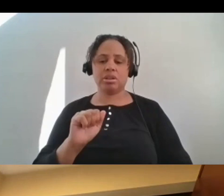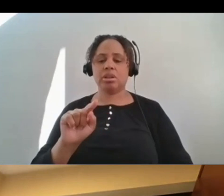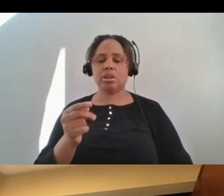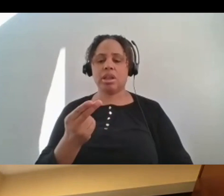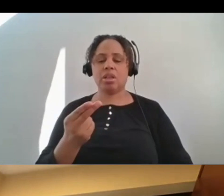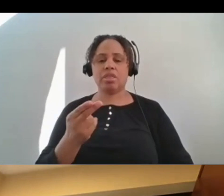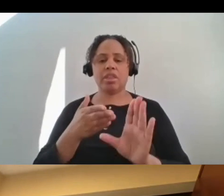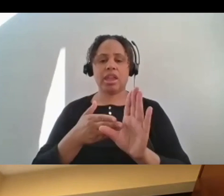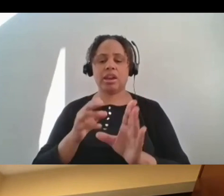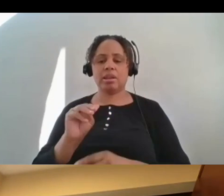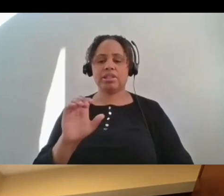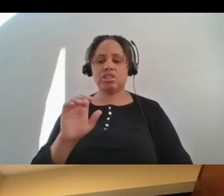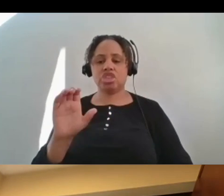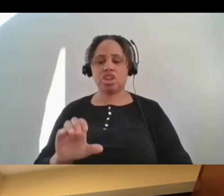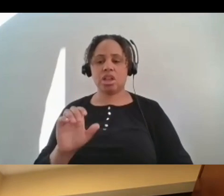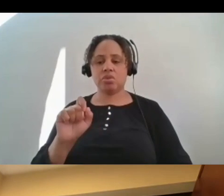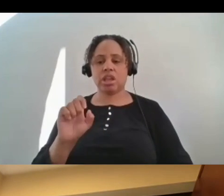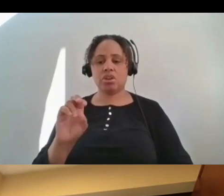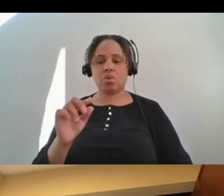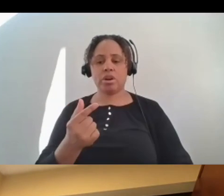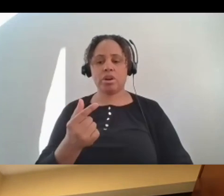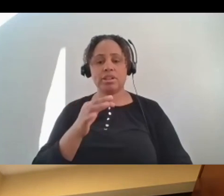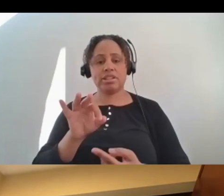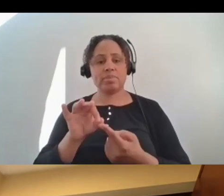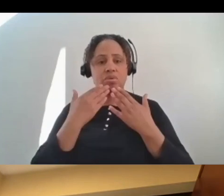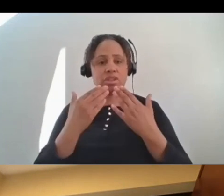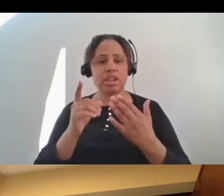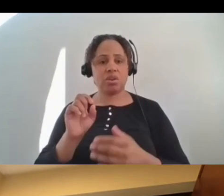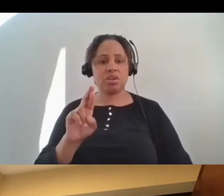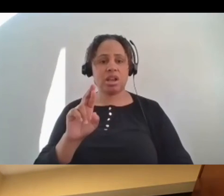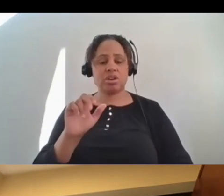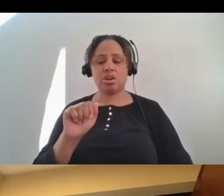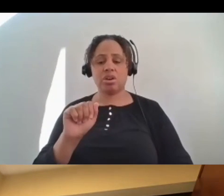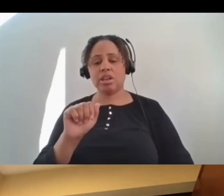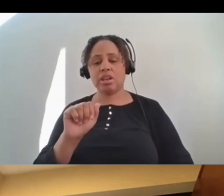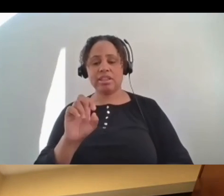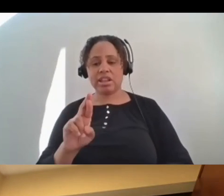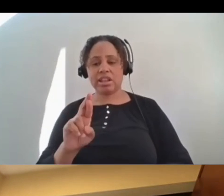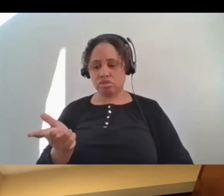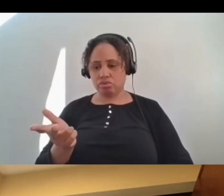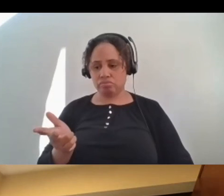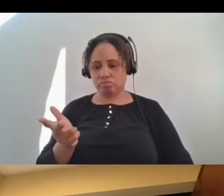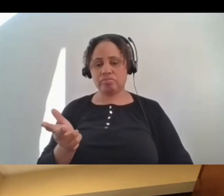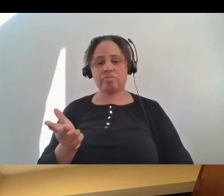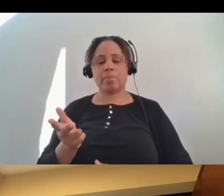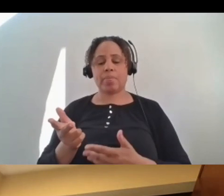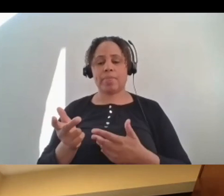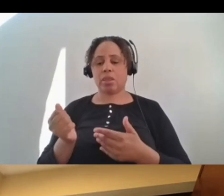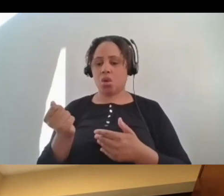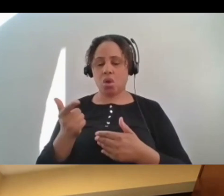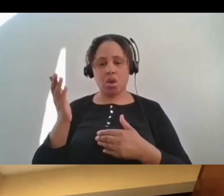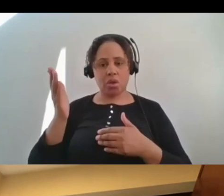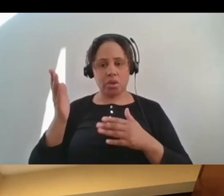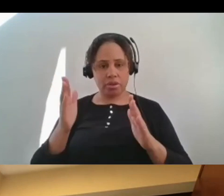health@mccchicago.org. Again, I do want to say a very special thank you to Dr. Mohammed Ahmed, Dr. Nitin Katariya, Sister Khaula Chaudhry,